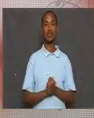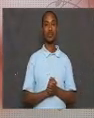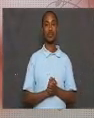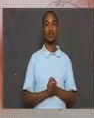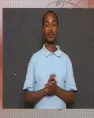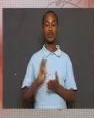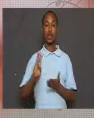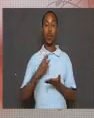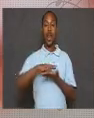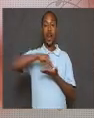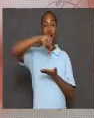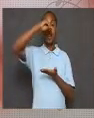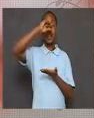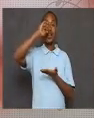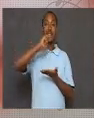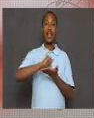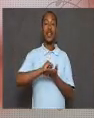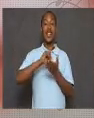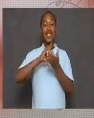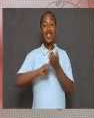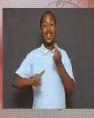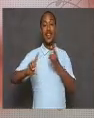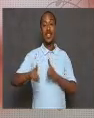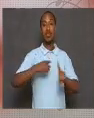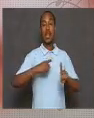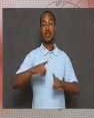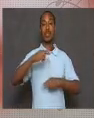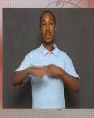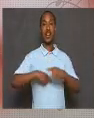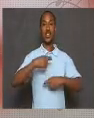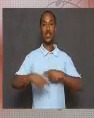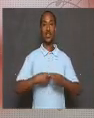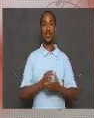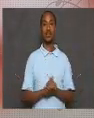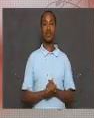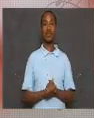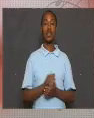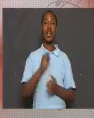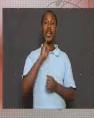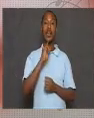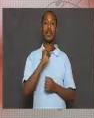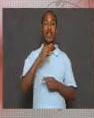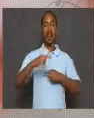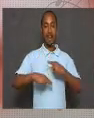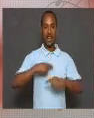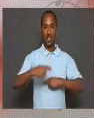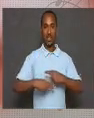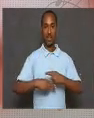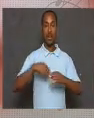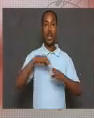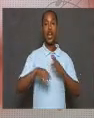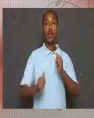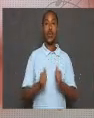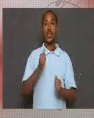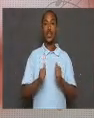reactions. We learned that a single displacement reaction is a